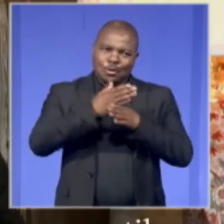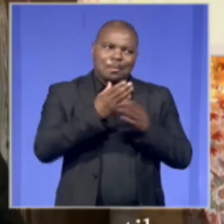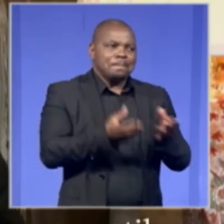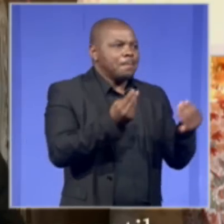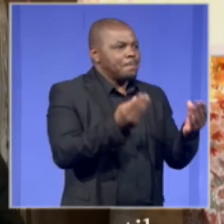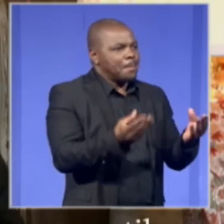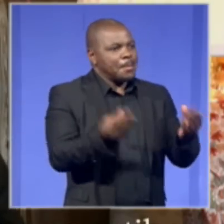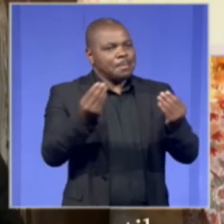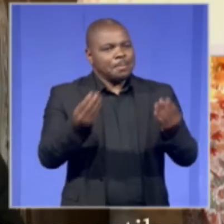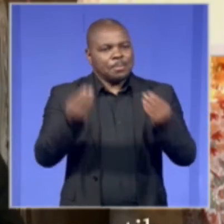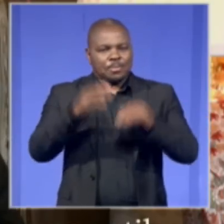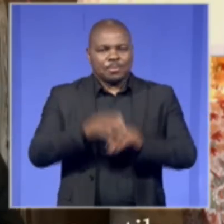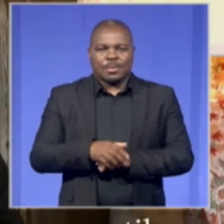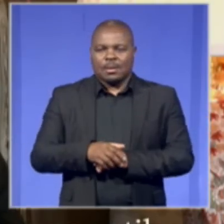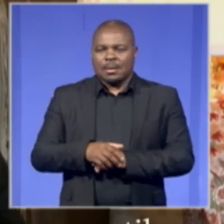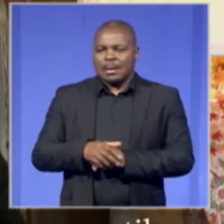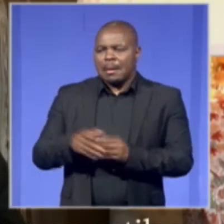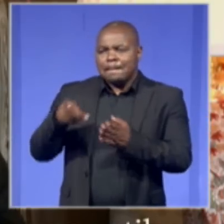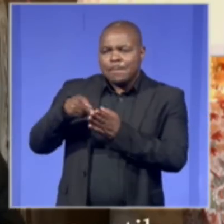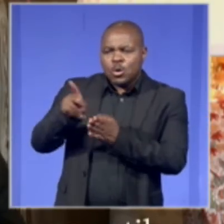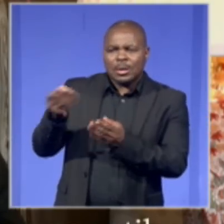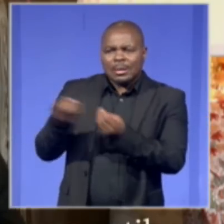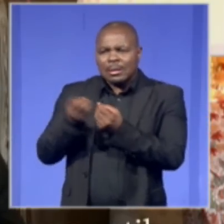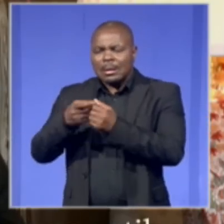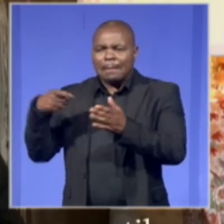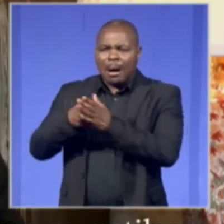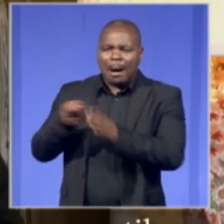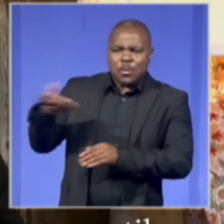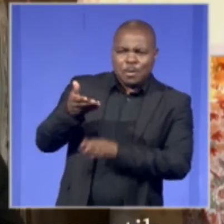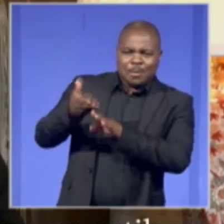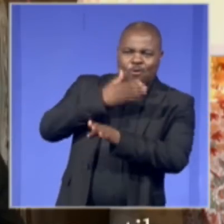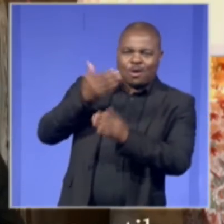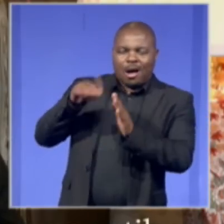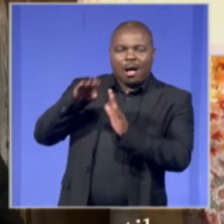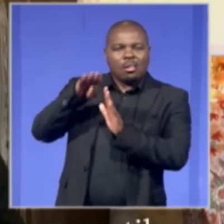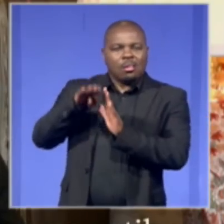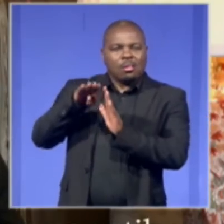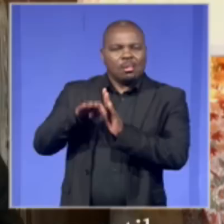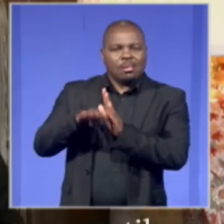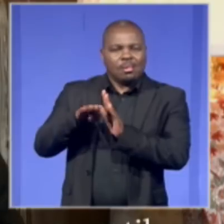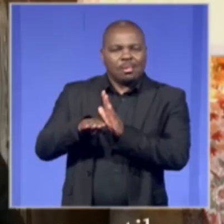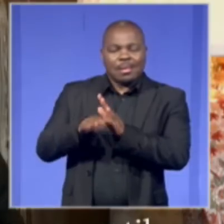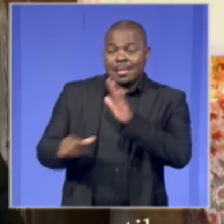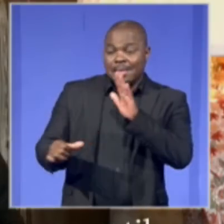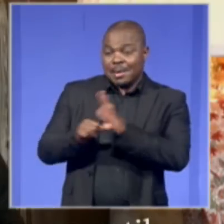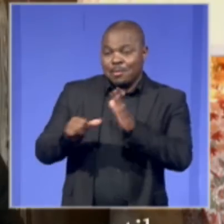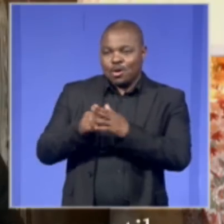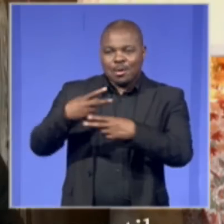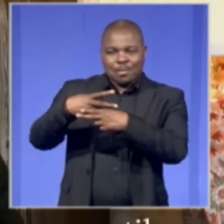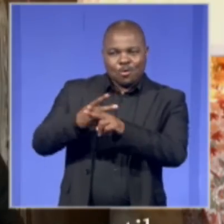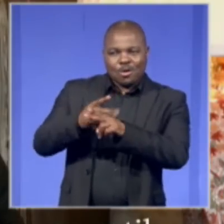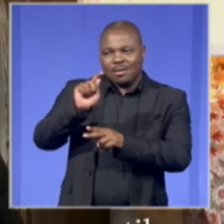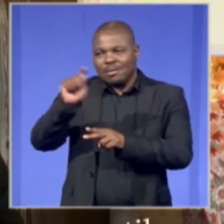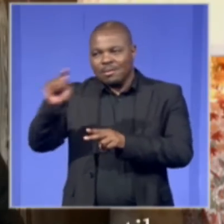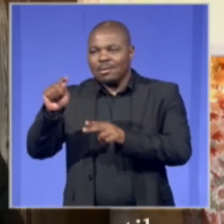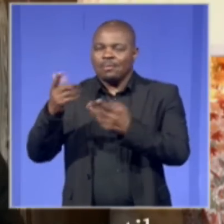Inflation has been falling, making essential goods more affordable for